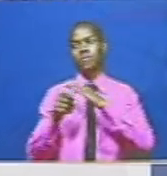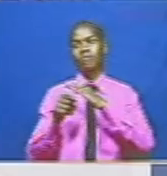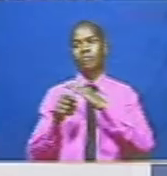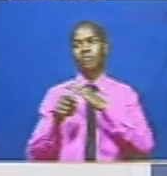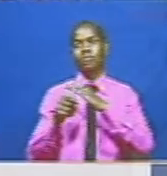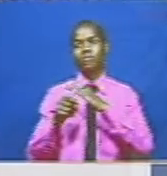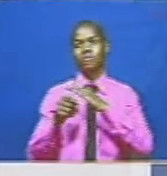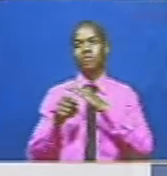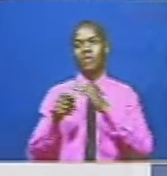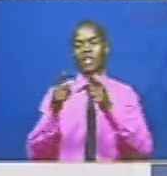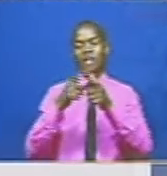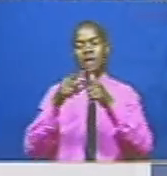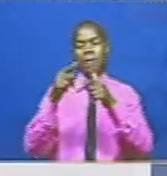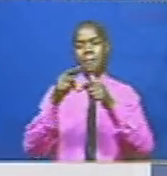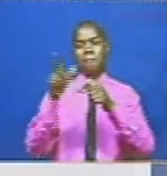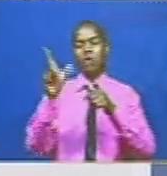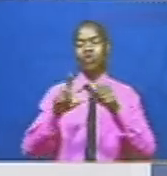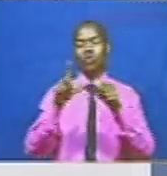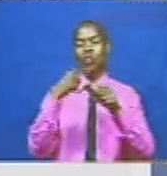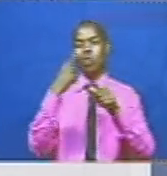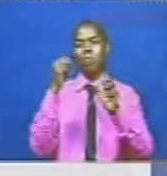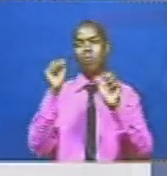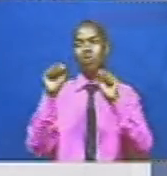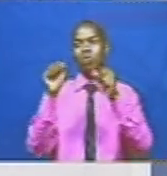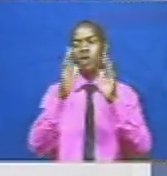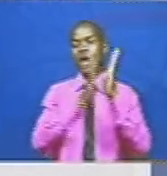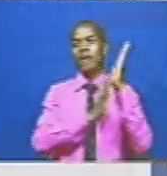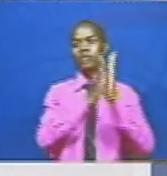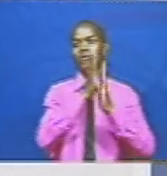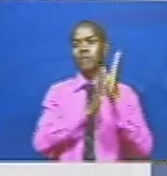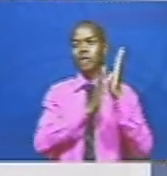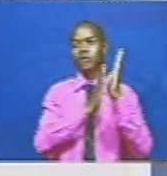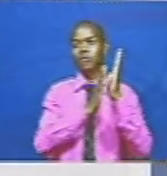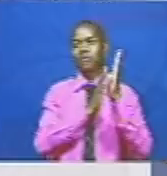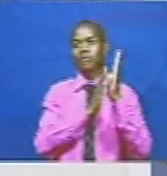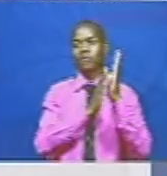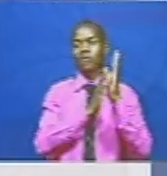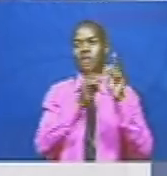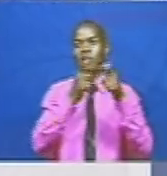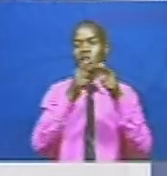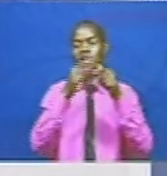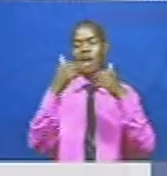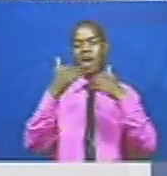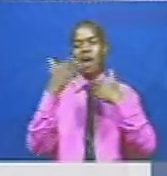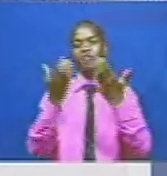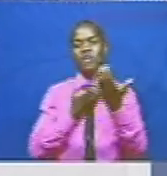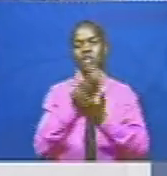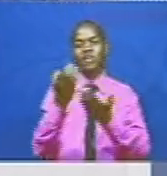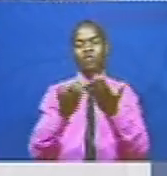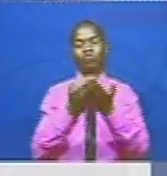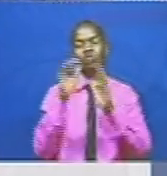way, somebody will be more motivated to also invest in a place, you know, which also is an economic impact to the government